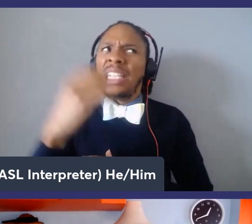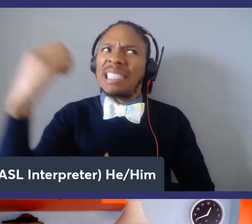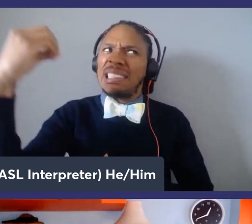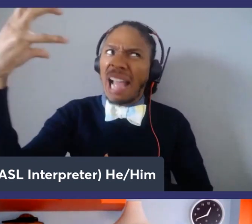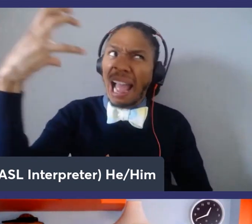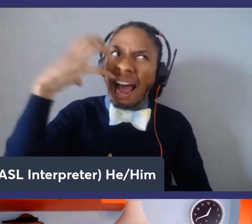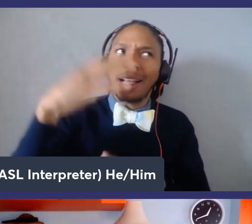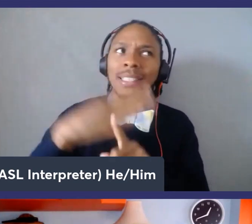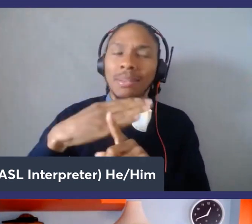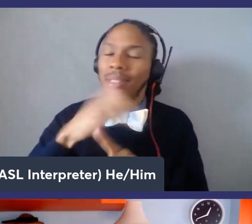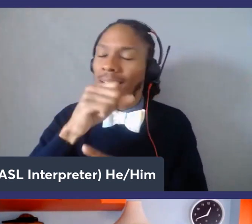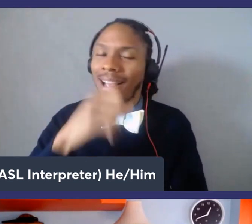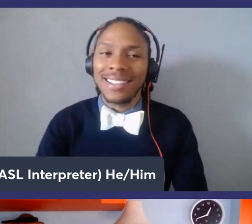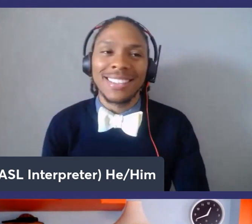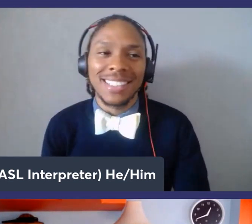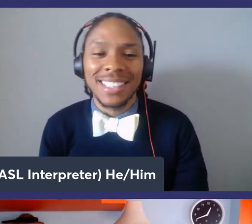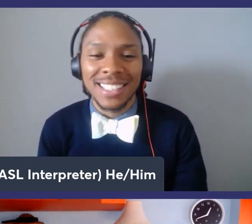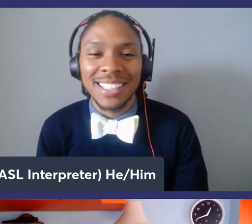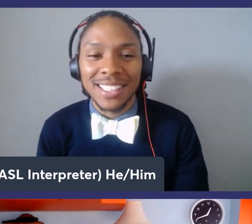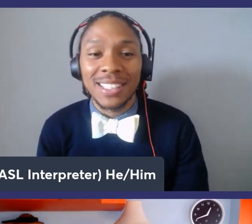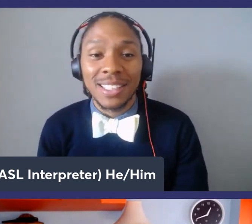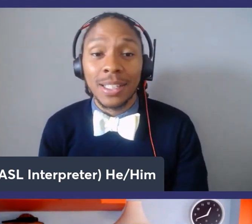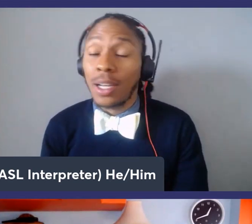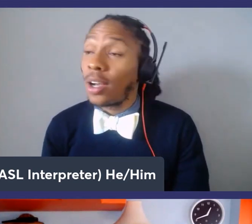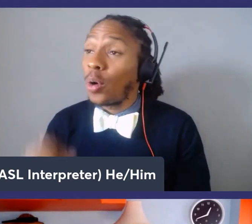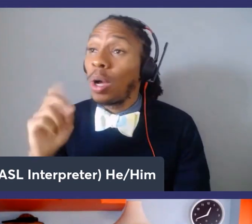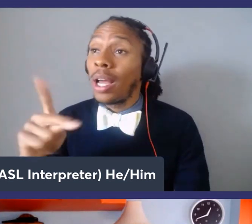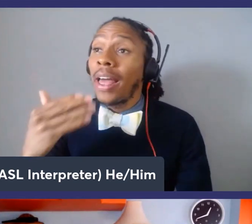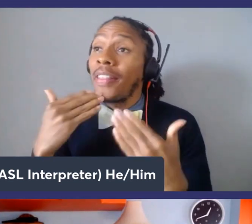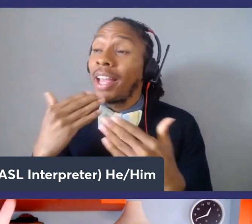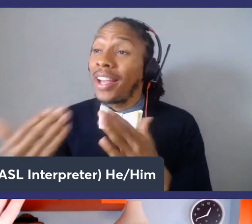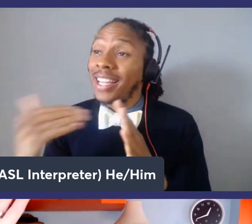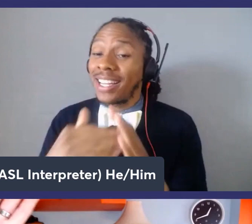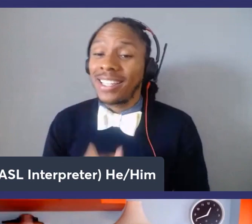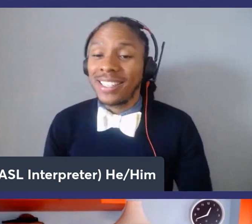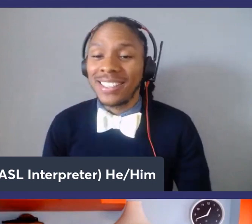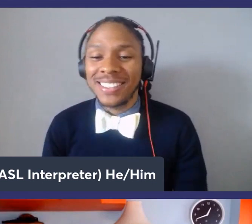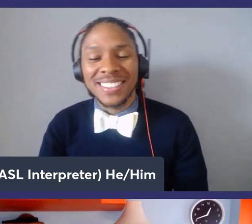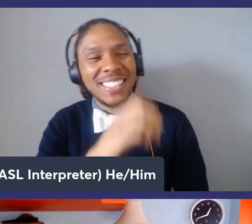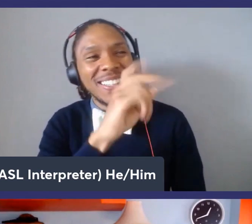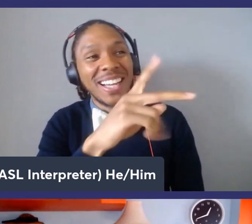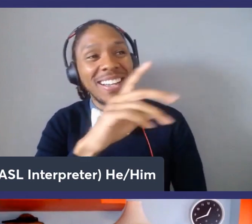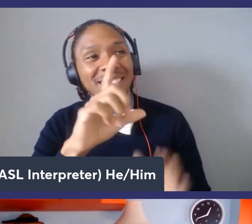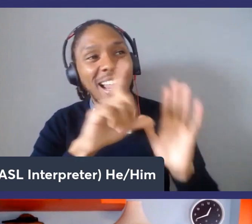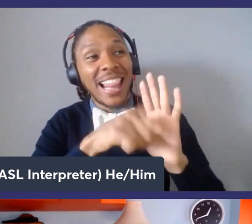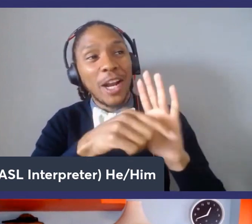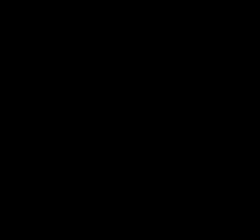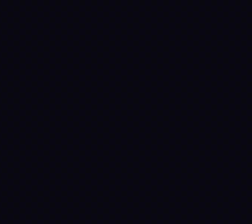All right. Well, thank you again. All right. Later.